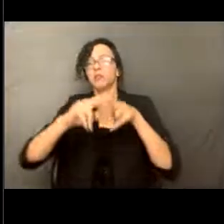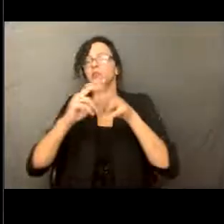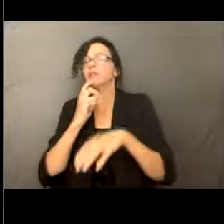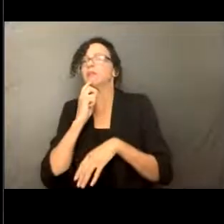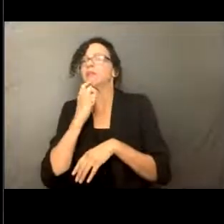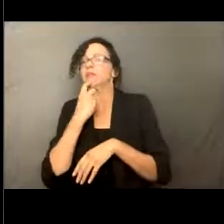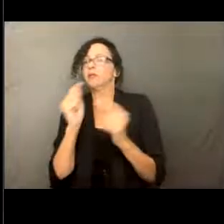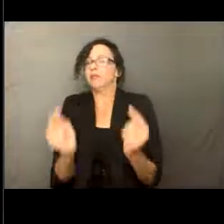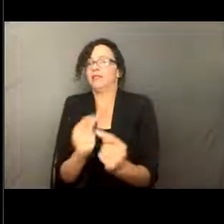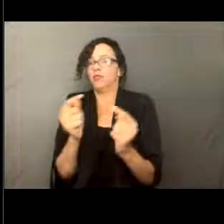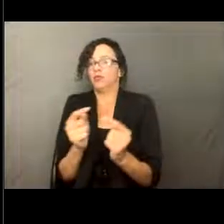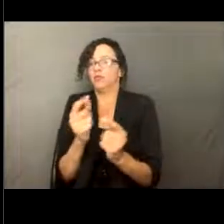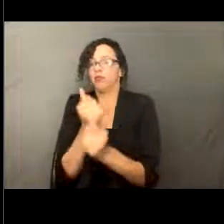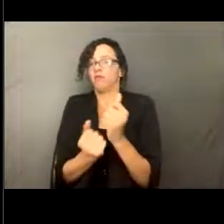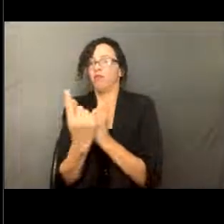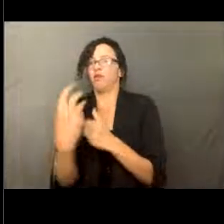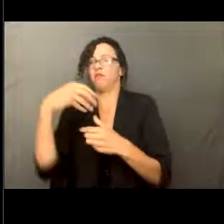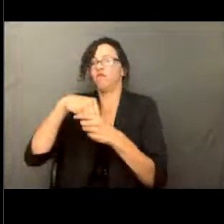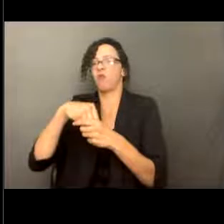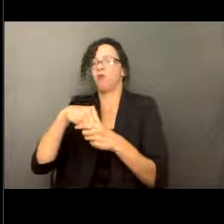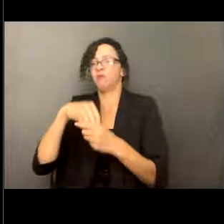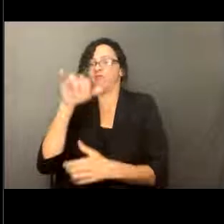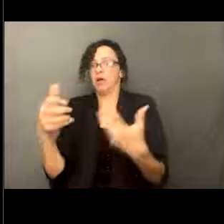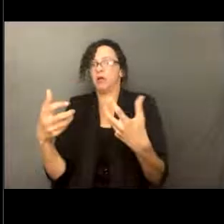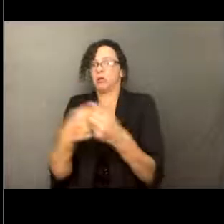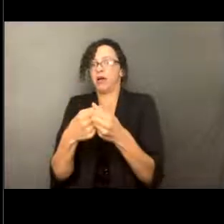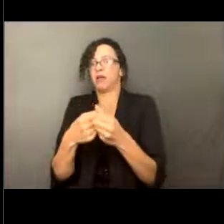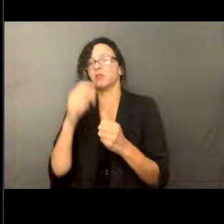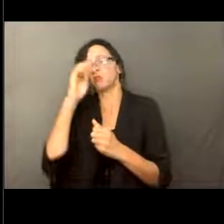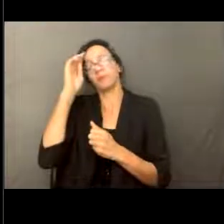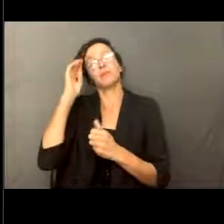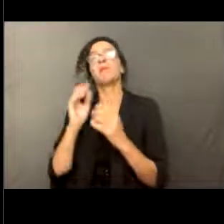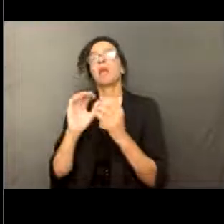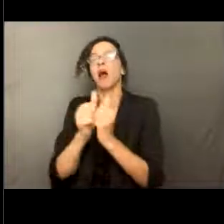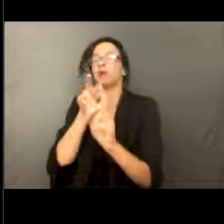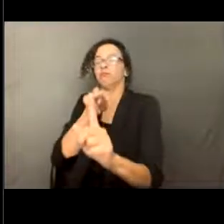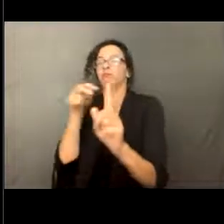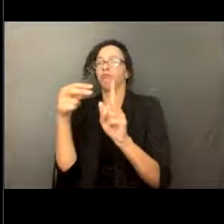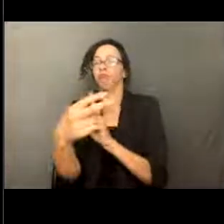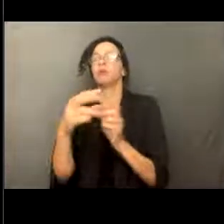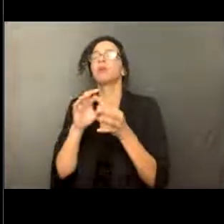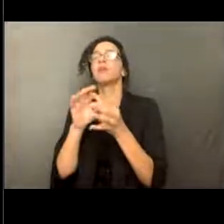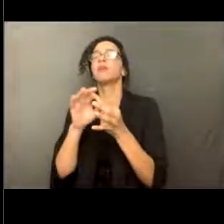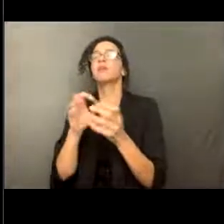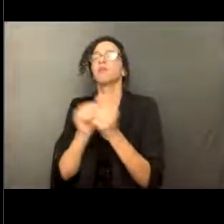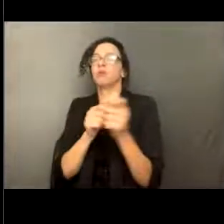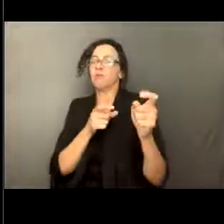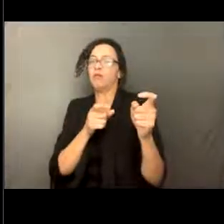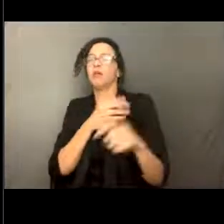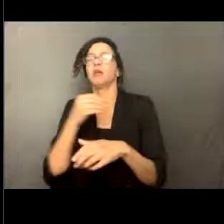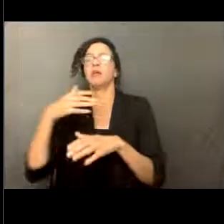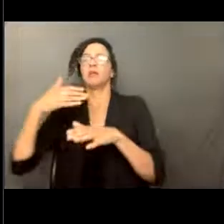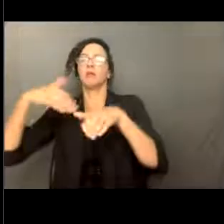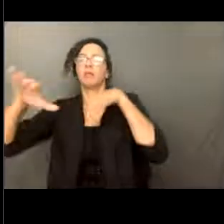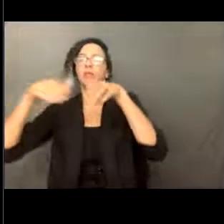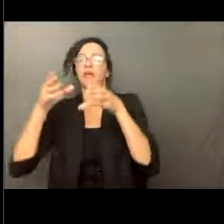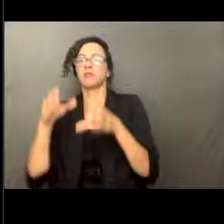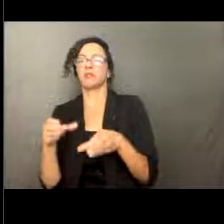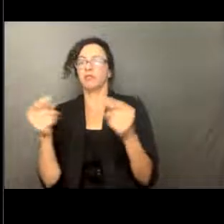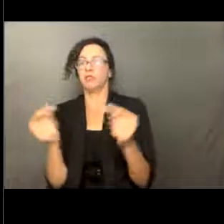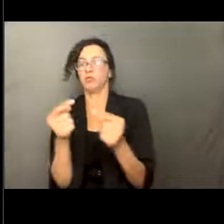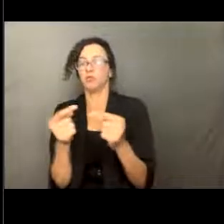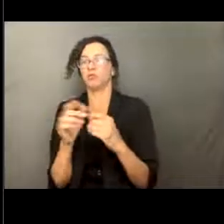that crash. One way to look at this is the relationship between speed and pedestrian injuries. This slide